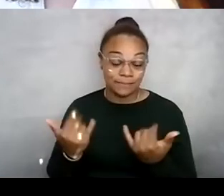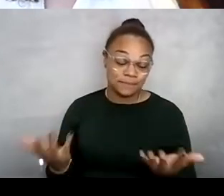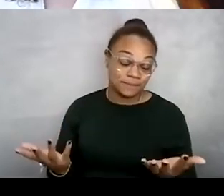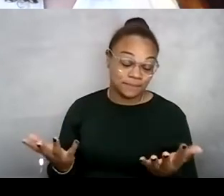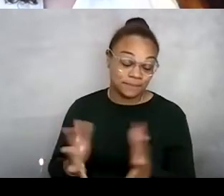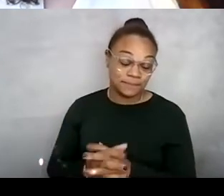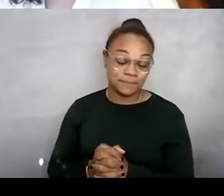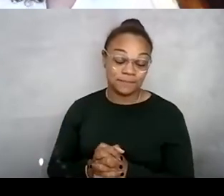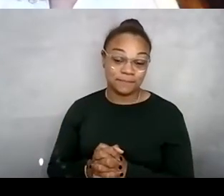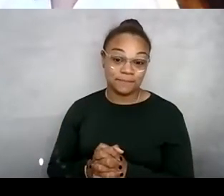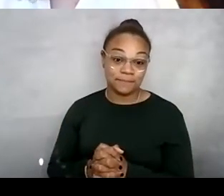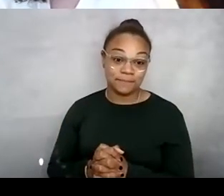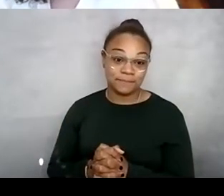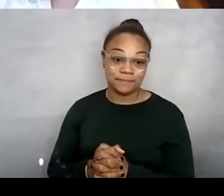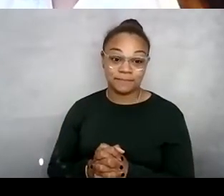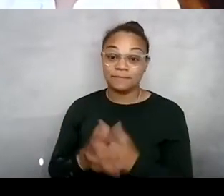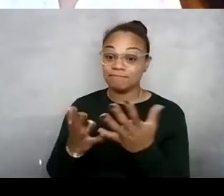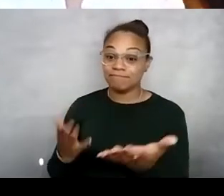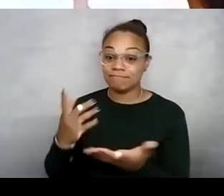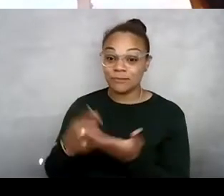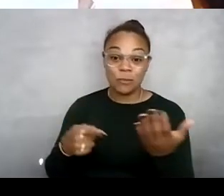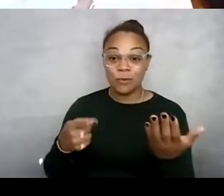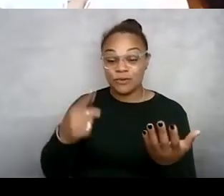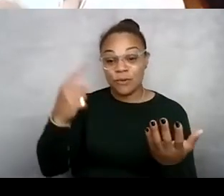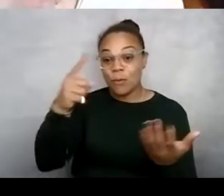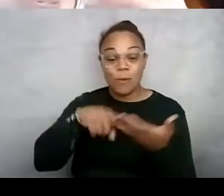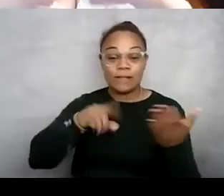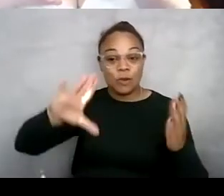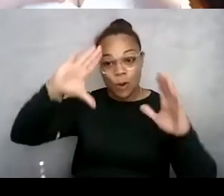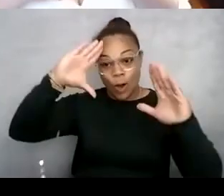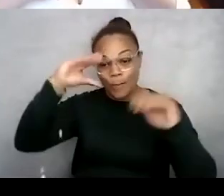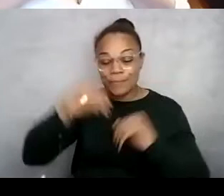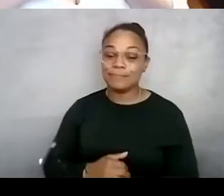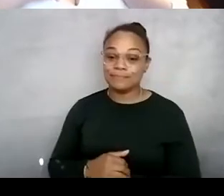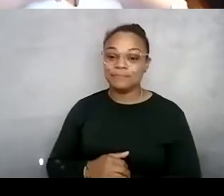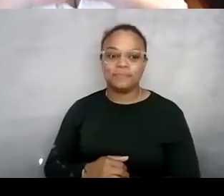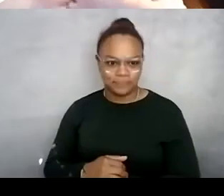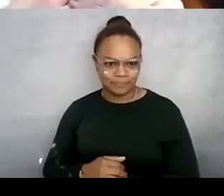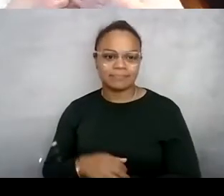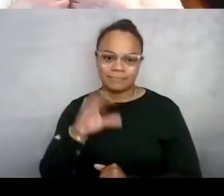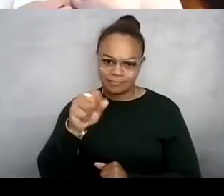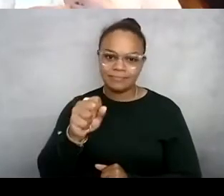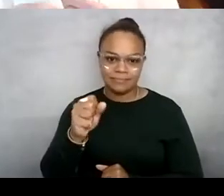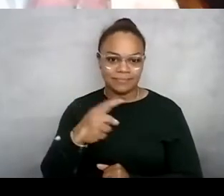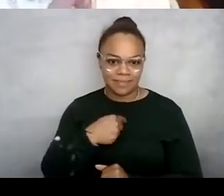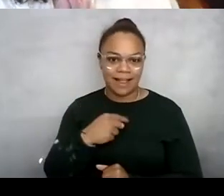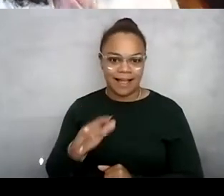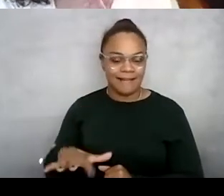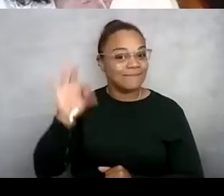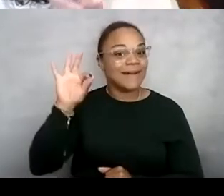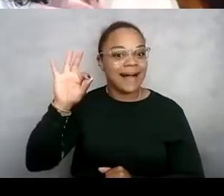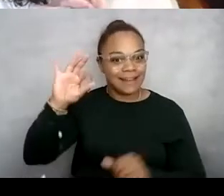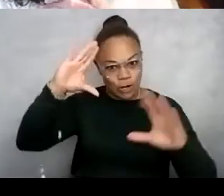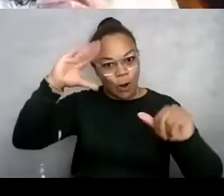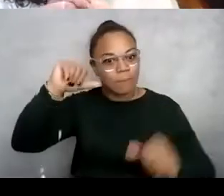I don't even have to contemplate it. So what's your hope? What's your hope? I absolutely find hope, and I find hope in